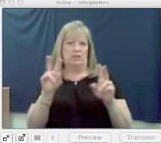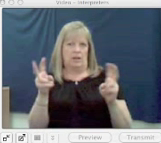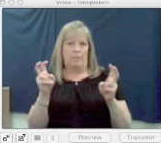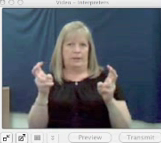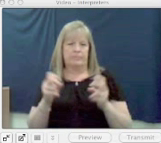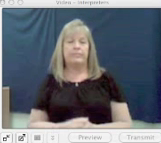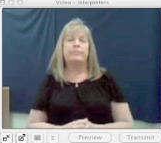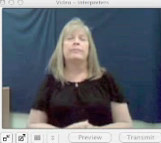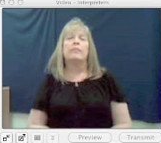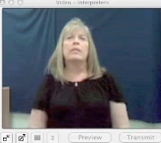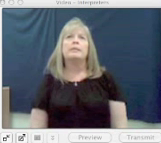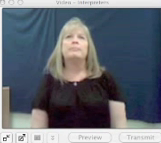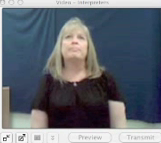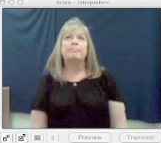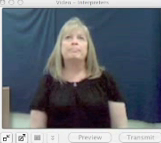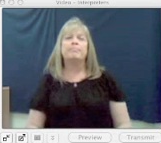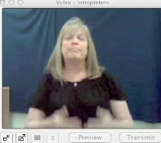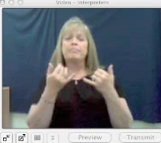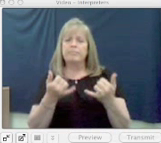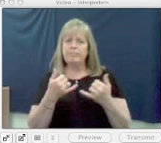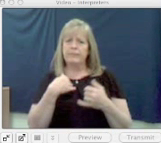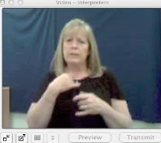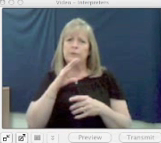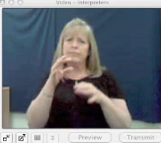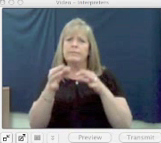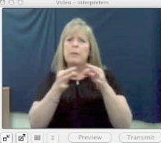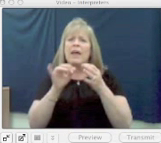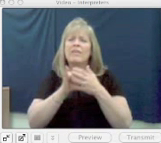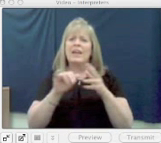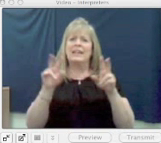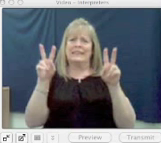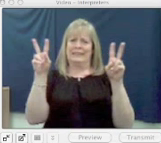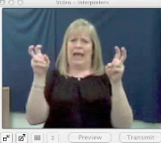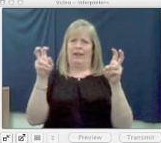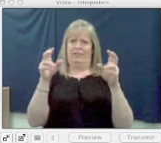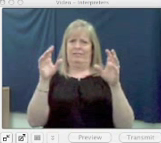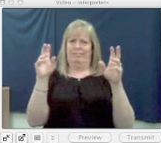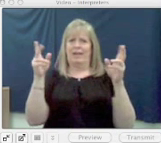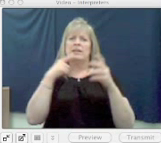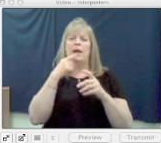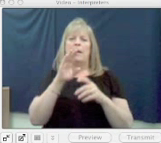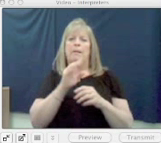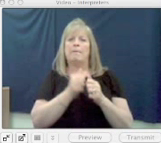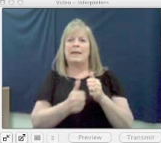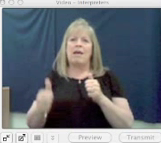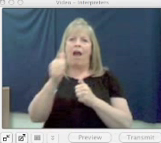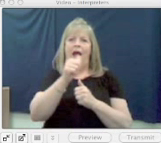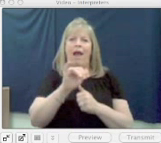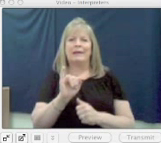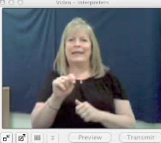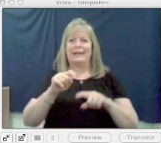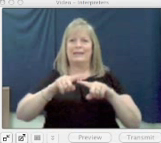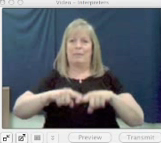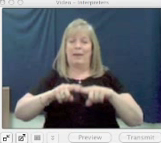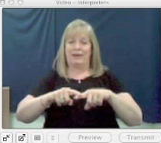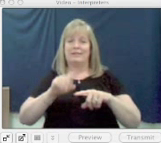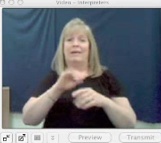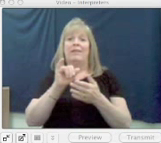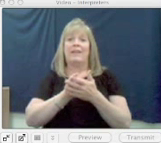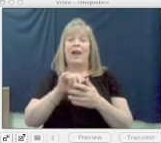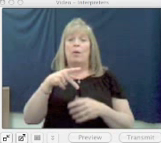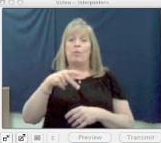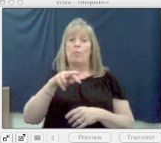Let me talk about the title and why I called it Beyond It Depends, the Practice Profession Shift in Interpreting.